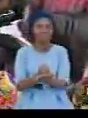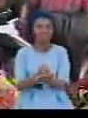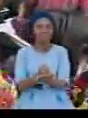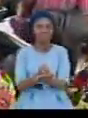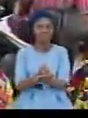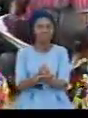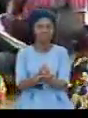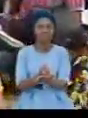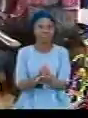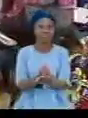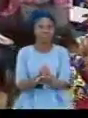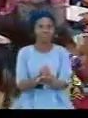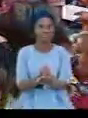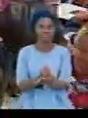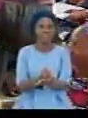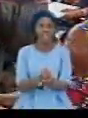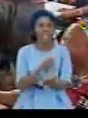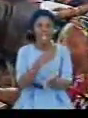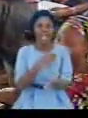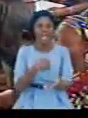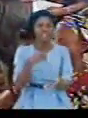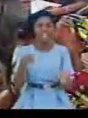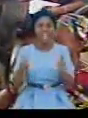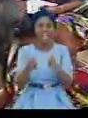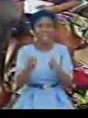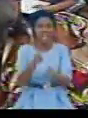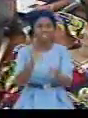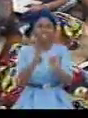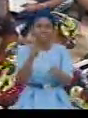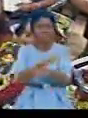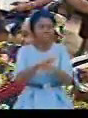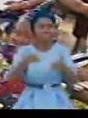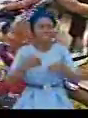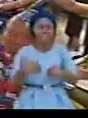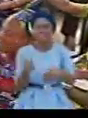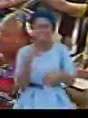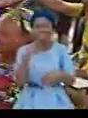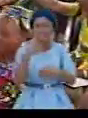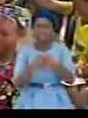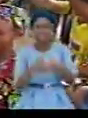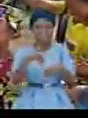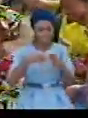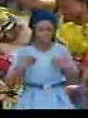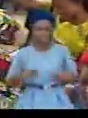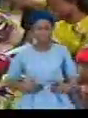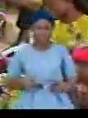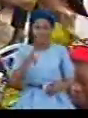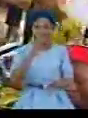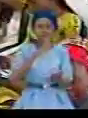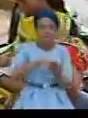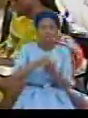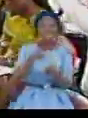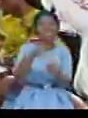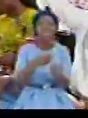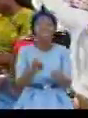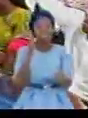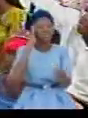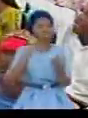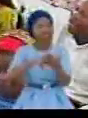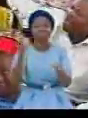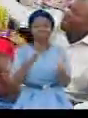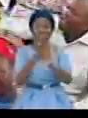Anemic, as if you have no strength, you have no blood, all that anemia, everything will vanish away in Jesus'